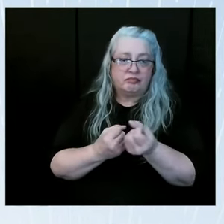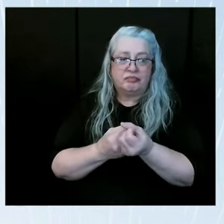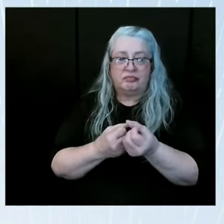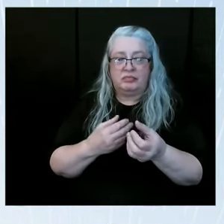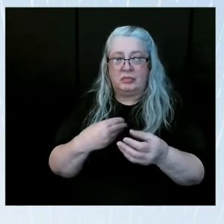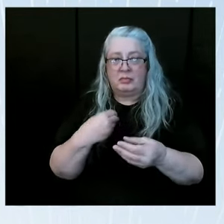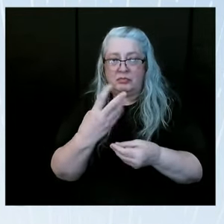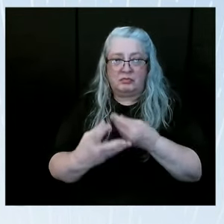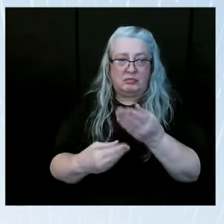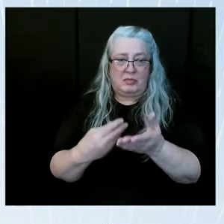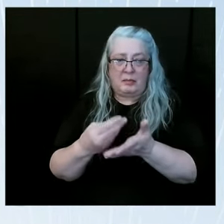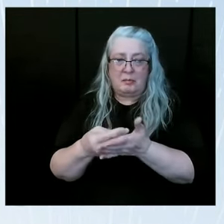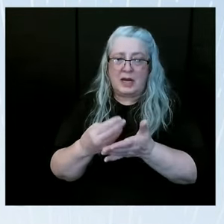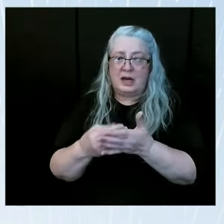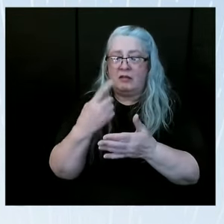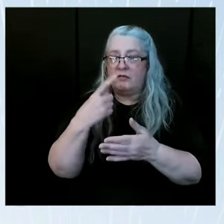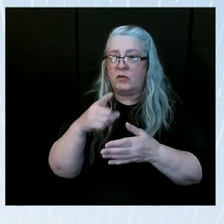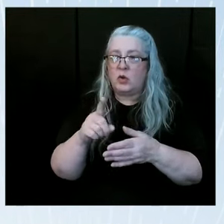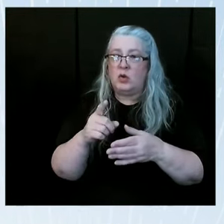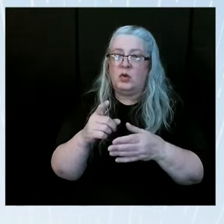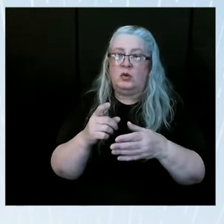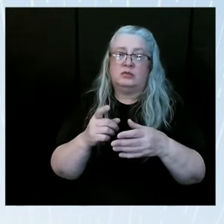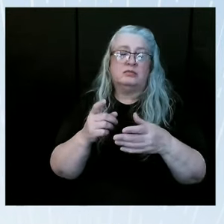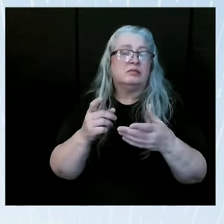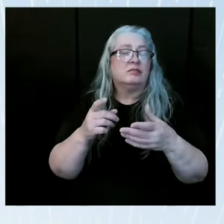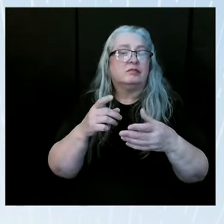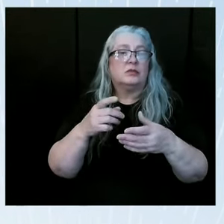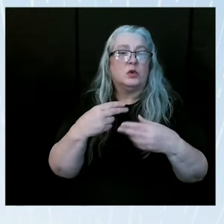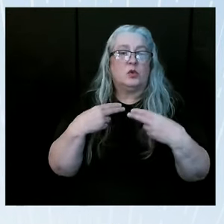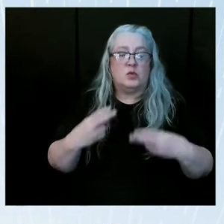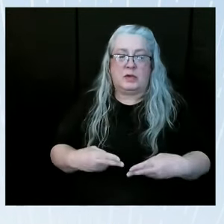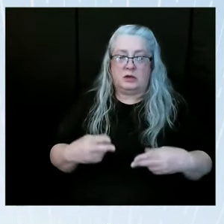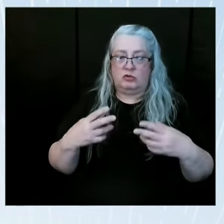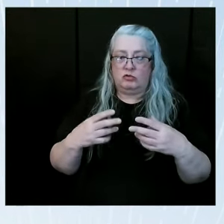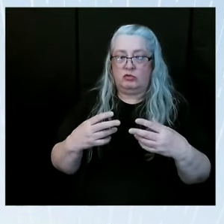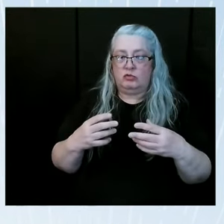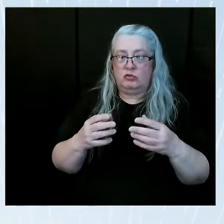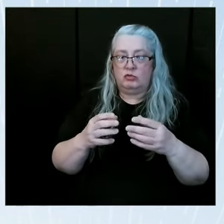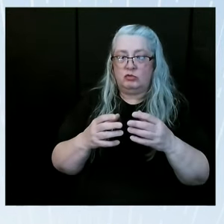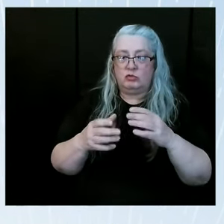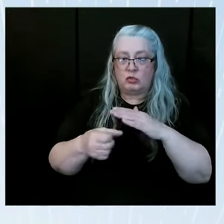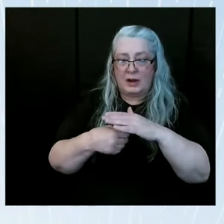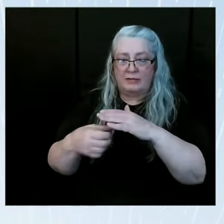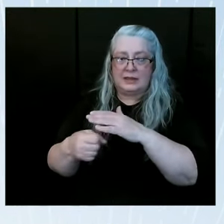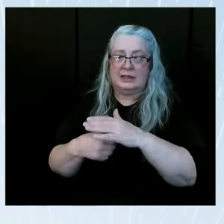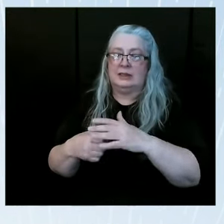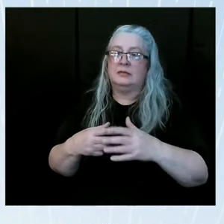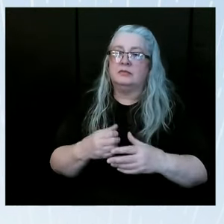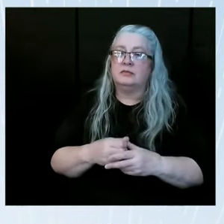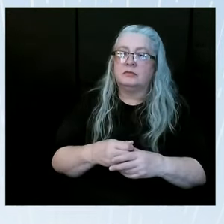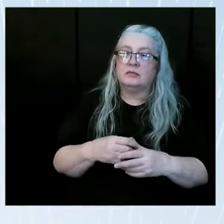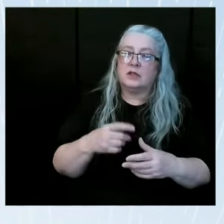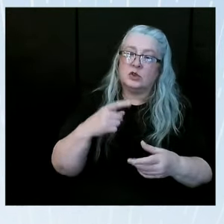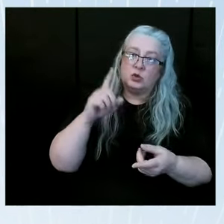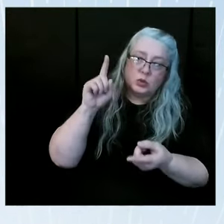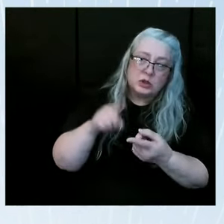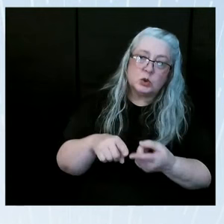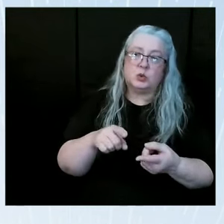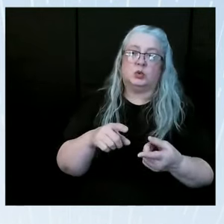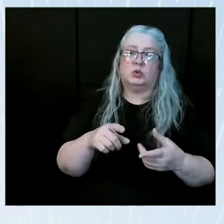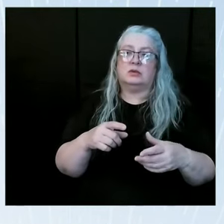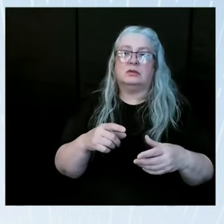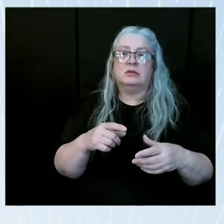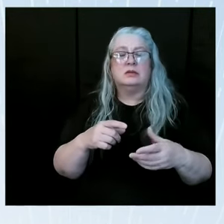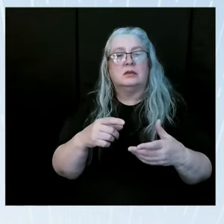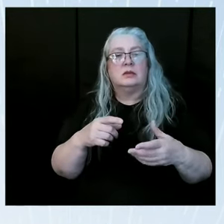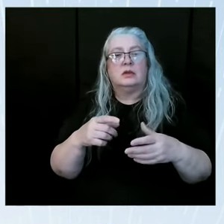remains steadfast in our commitment to combating human trafficking and to the whole of government effort that this requires.